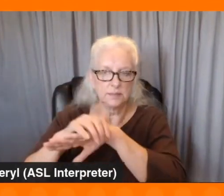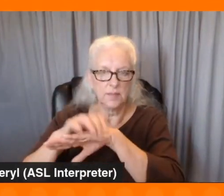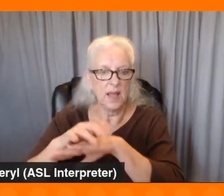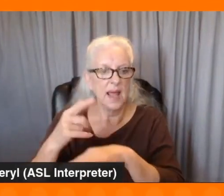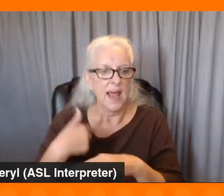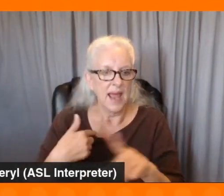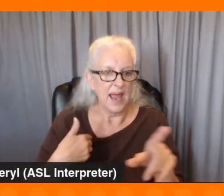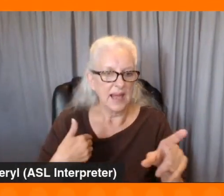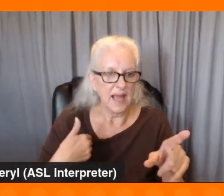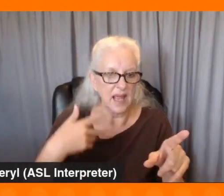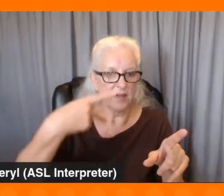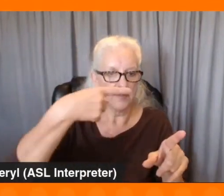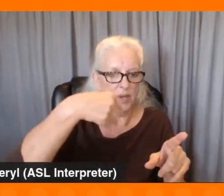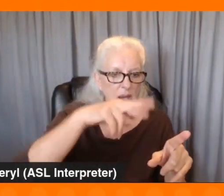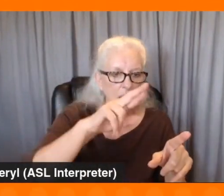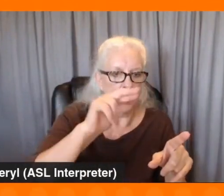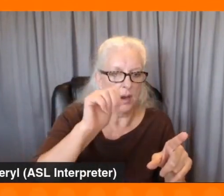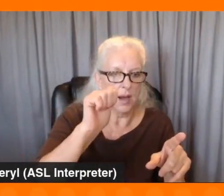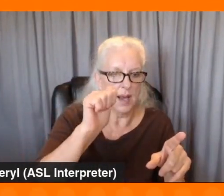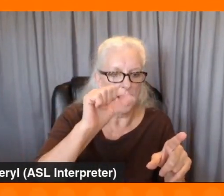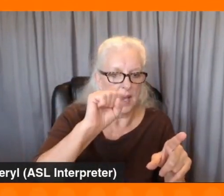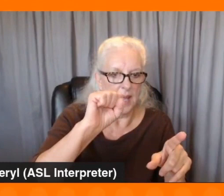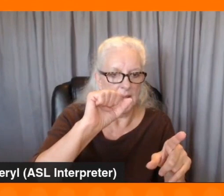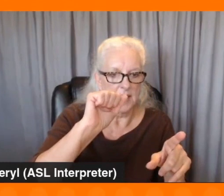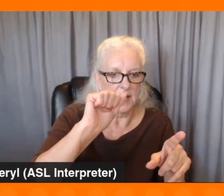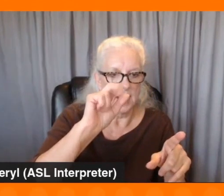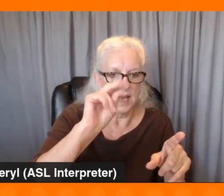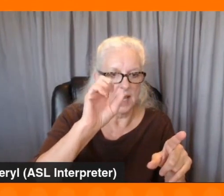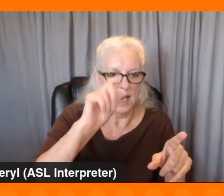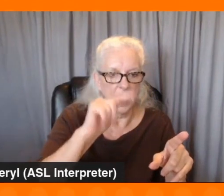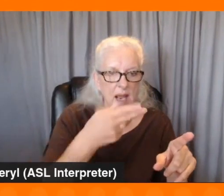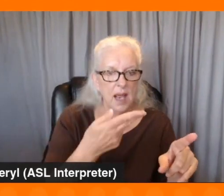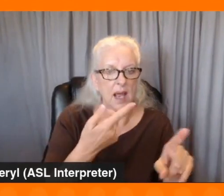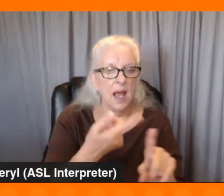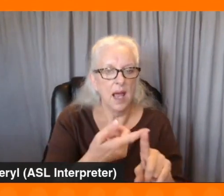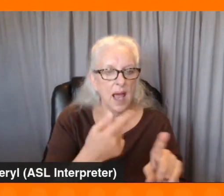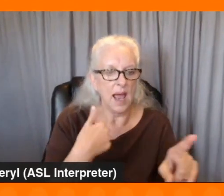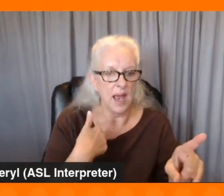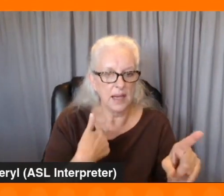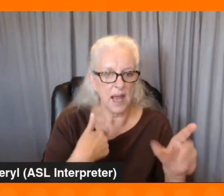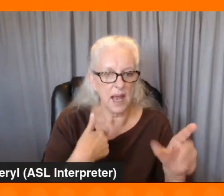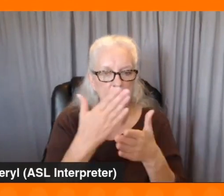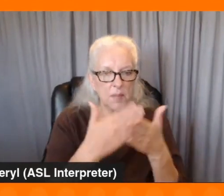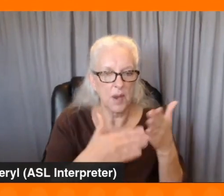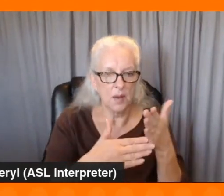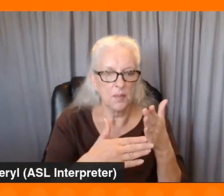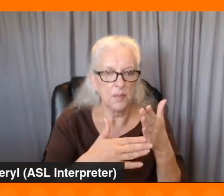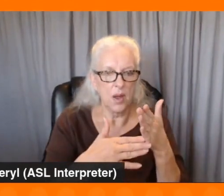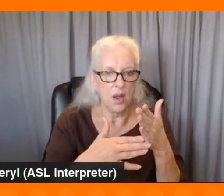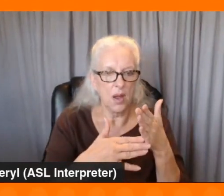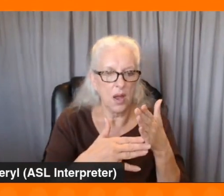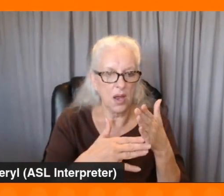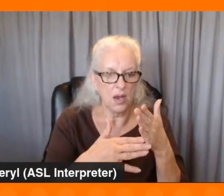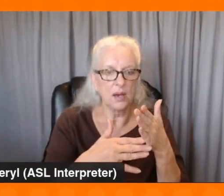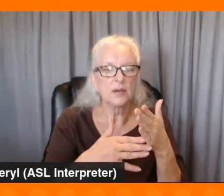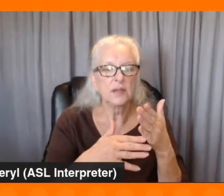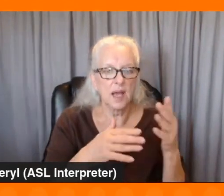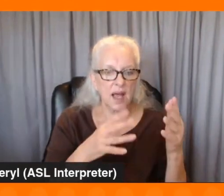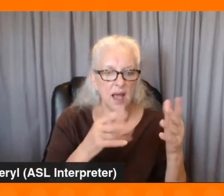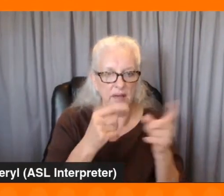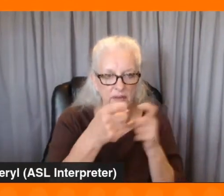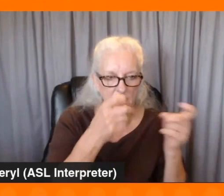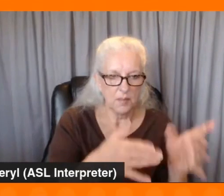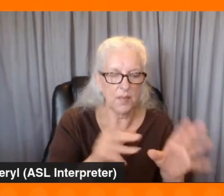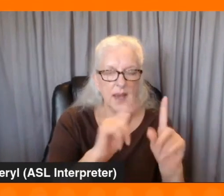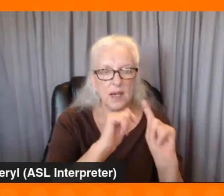Prashant. Hi, everyone. Thanks, Tracy. I'm Prashant. I'm also part of the outreach and engagement team, and I'm